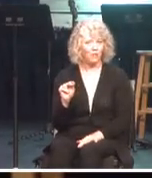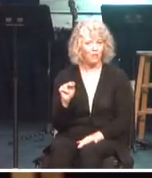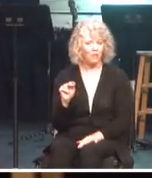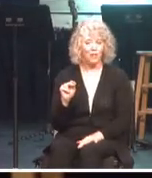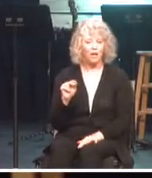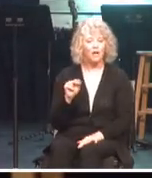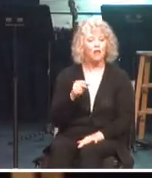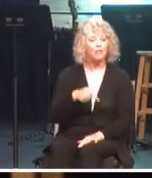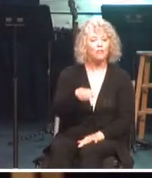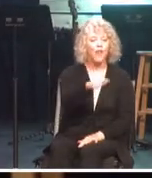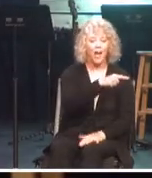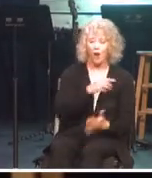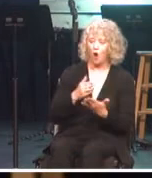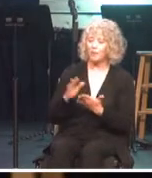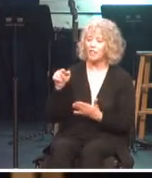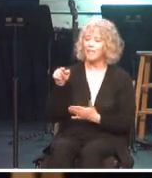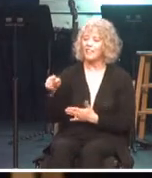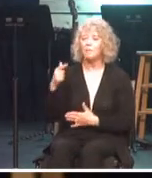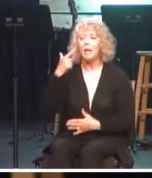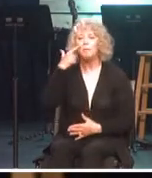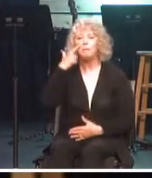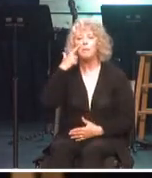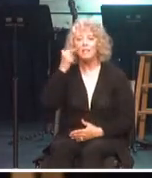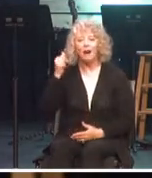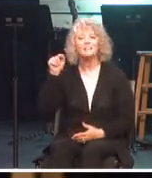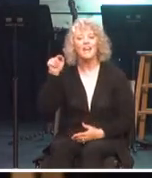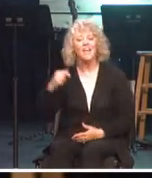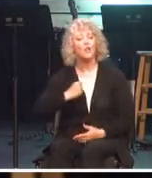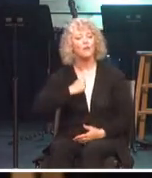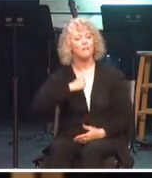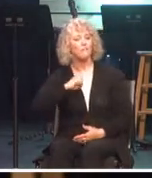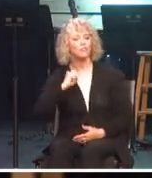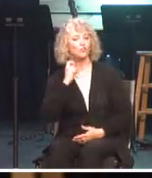They reject Jesus because he refuses to give them what they want.